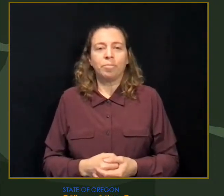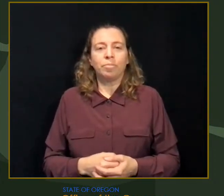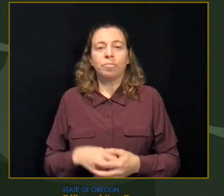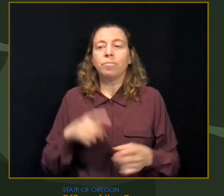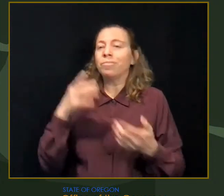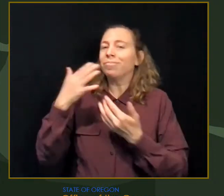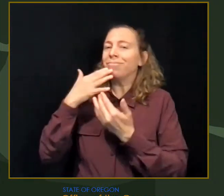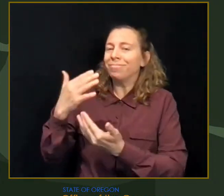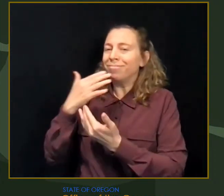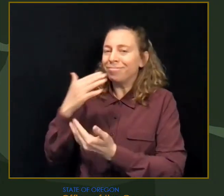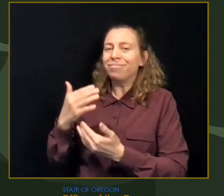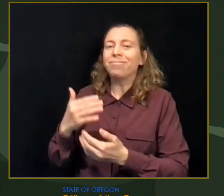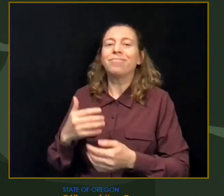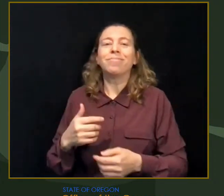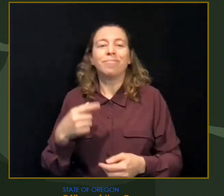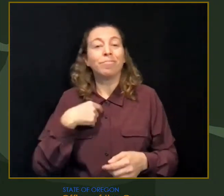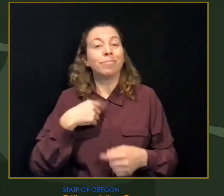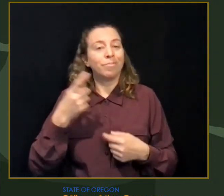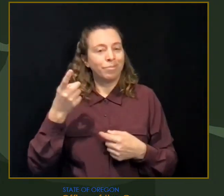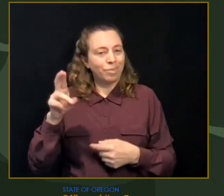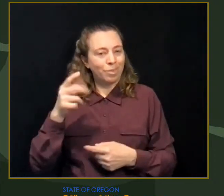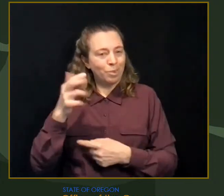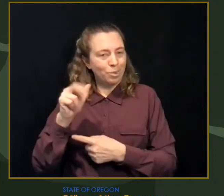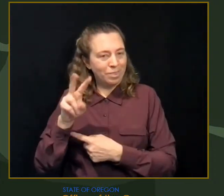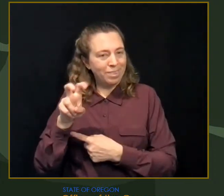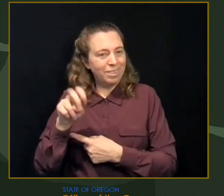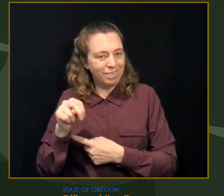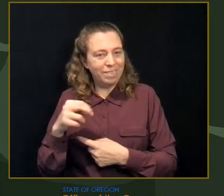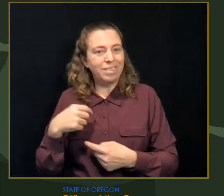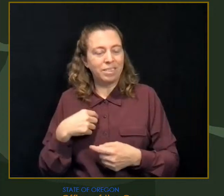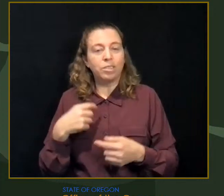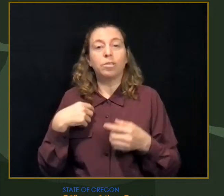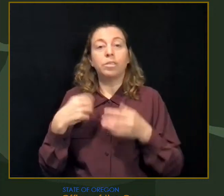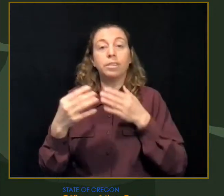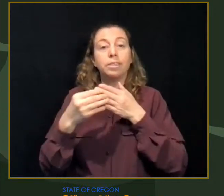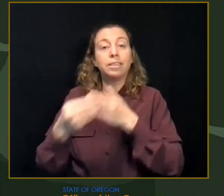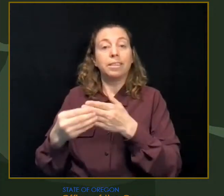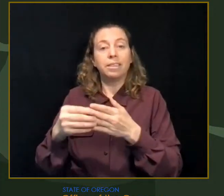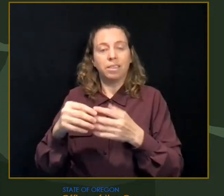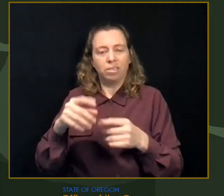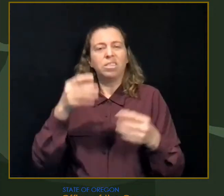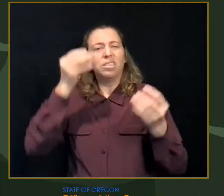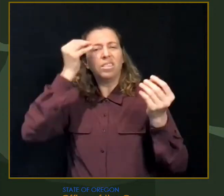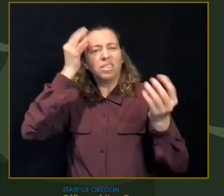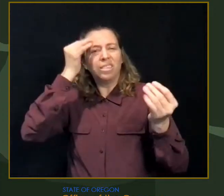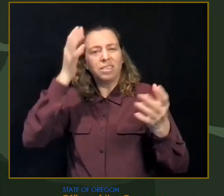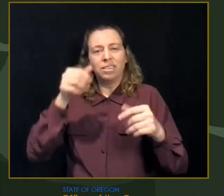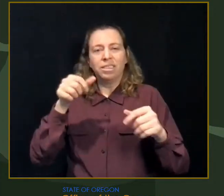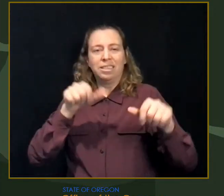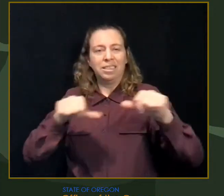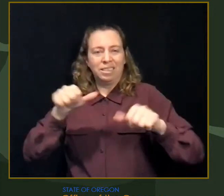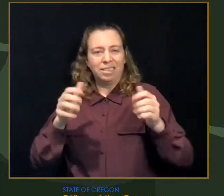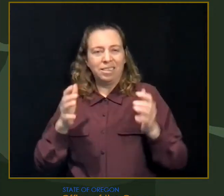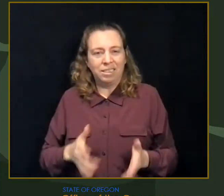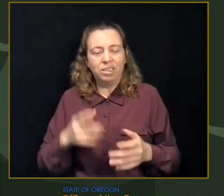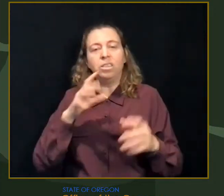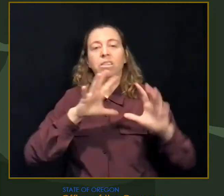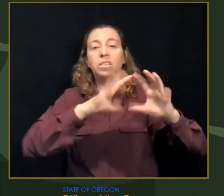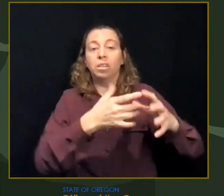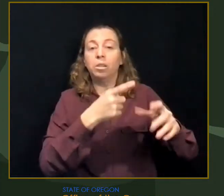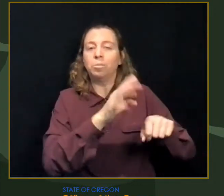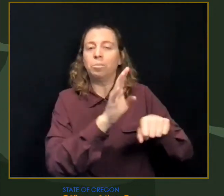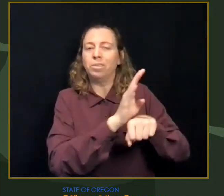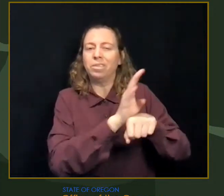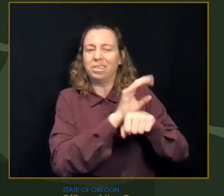serve as the lead data scientist in OHSU's Business Intelligence Unit, which means I use data and study trends to forecast health and